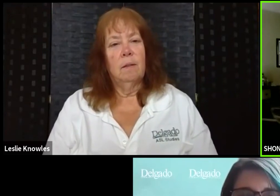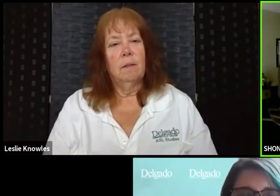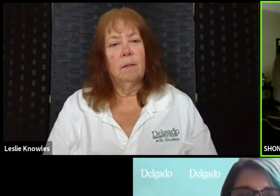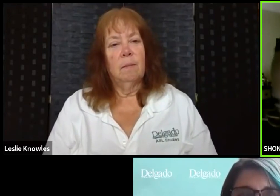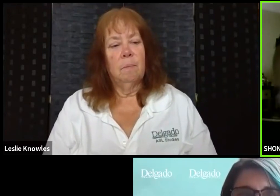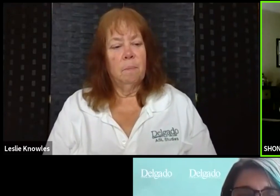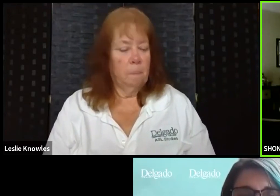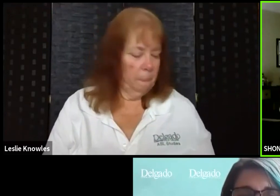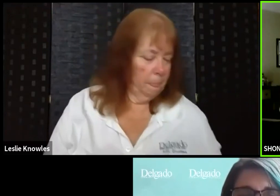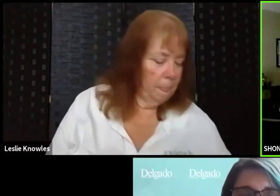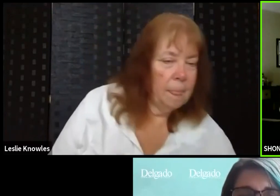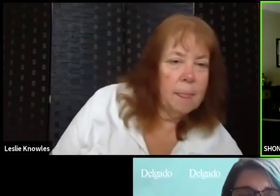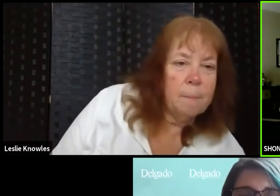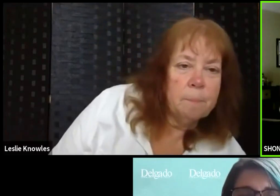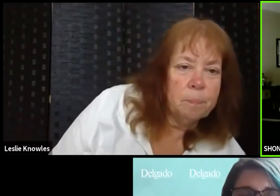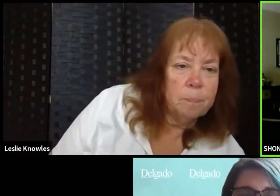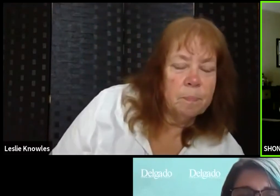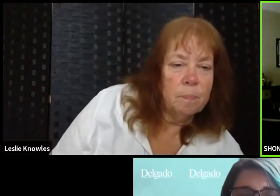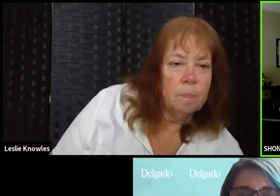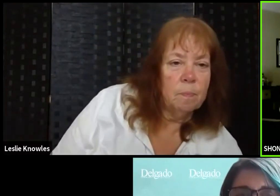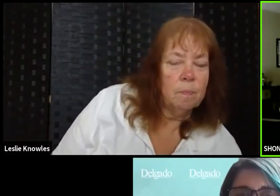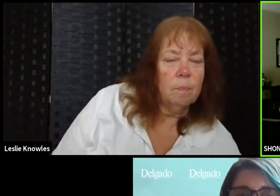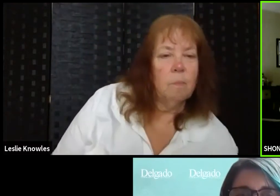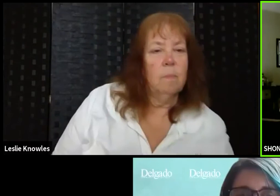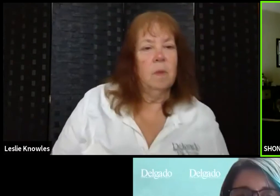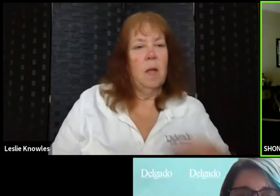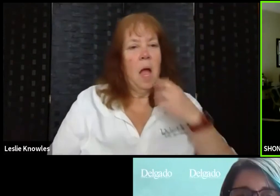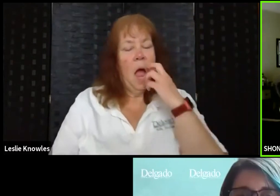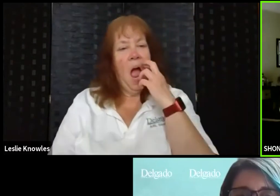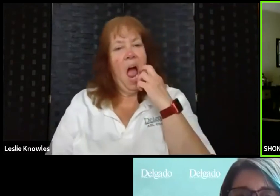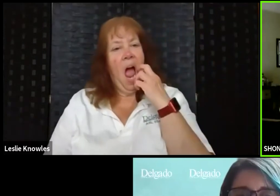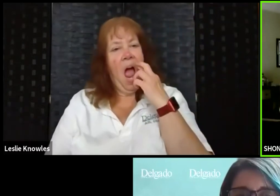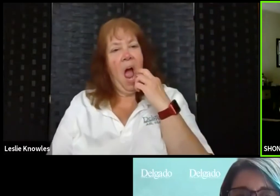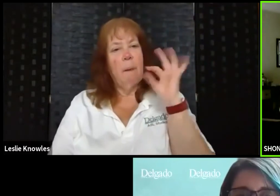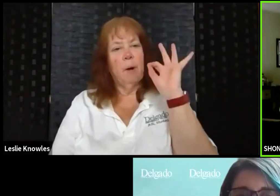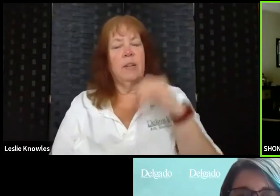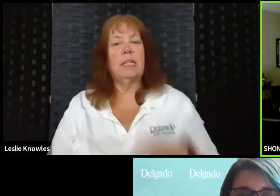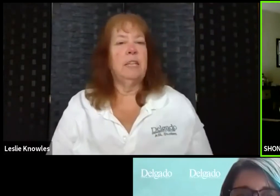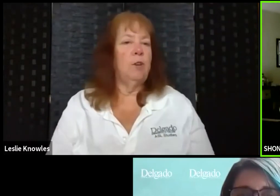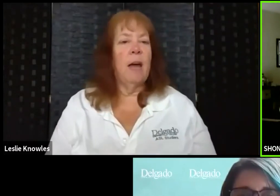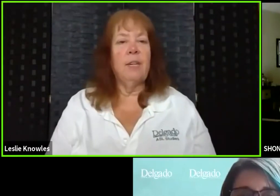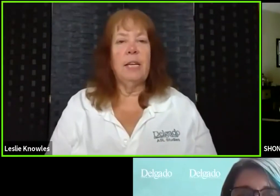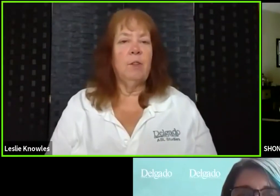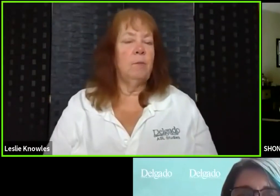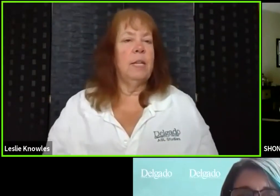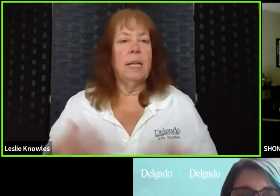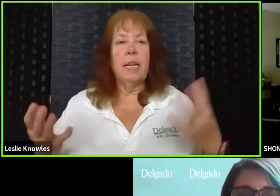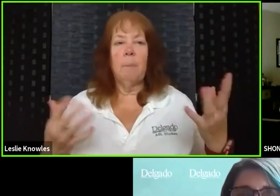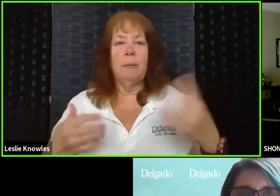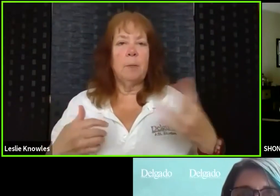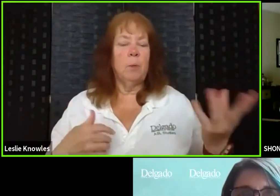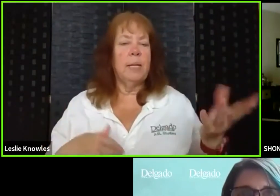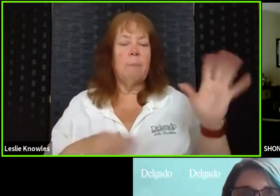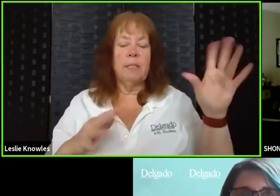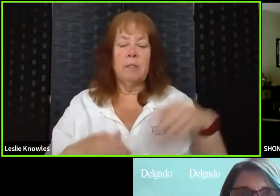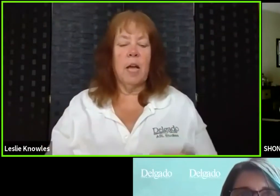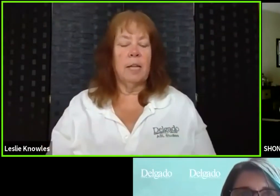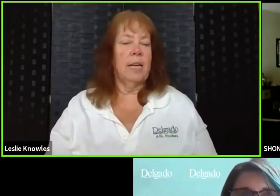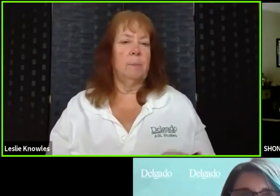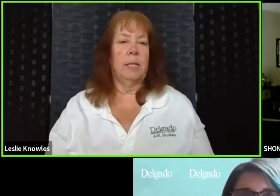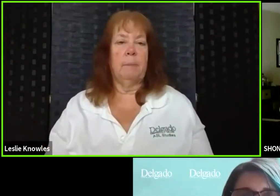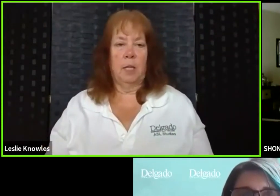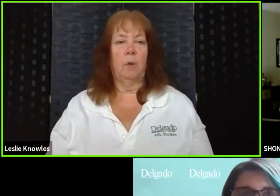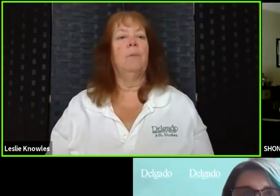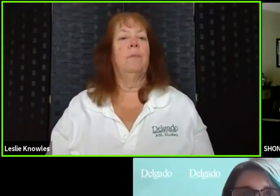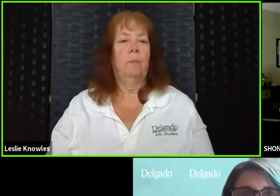just send you an email when I get all my own classes and everything. Perfect. And if you need any help in between that, please